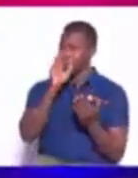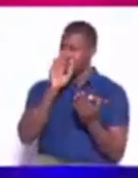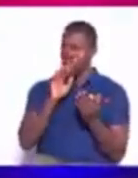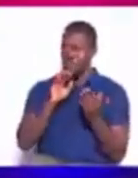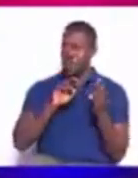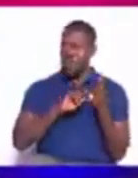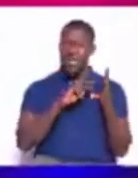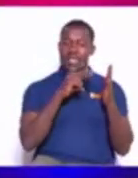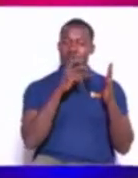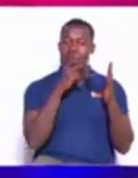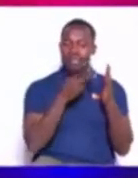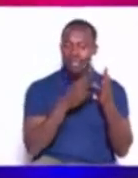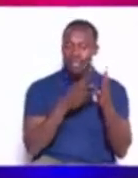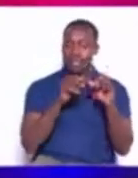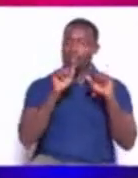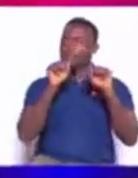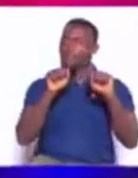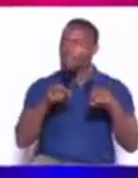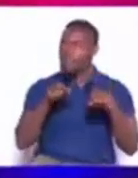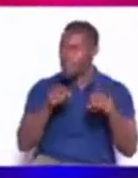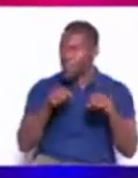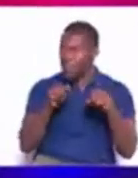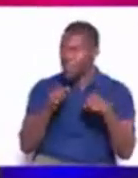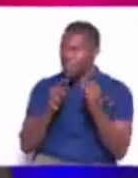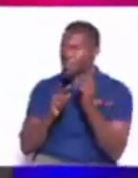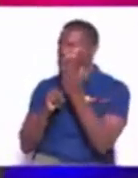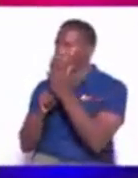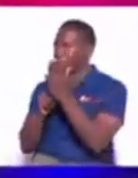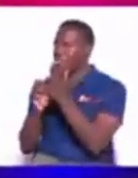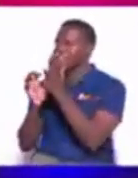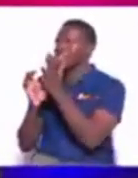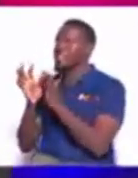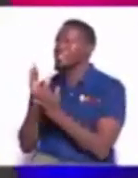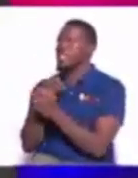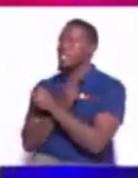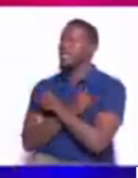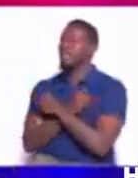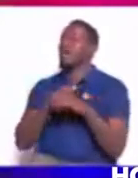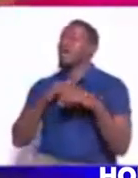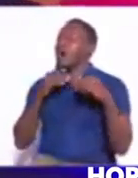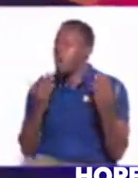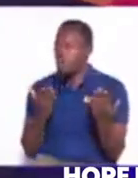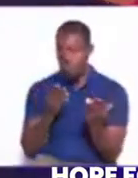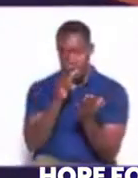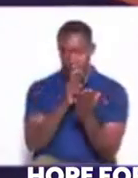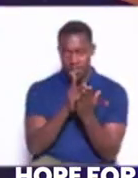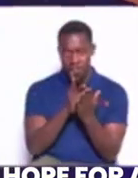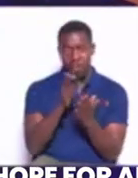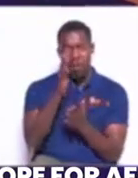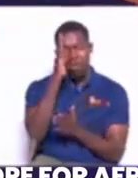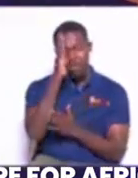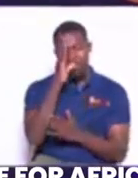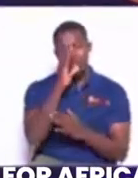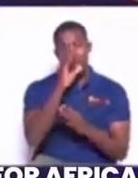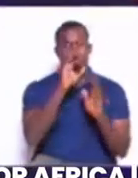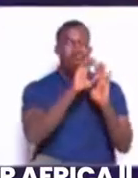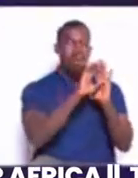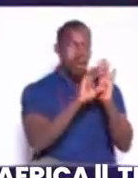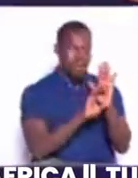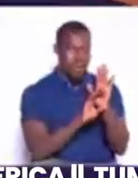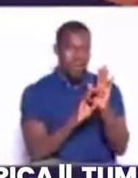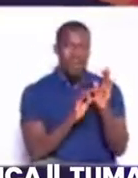love is to keep his commandments. Love always leads to obedience.